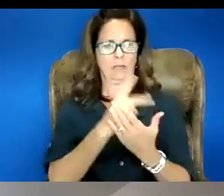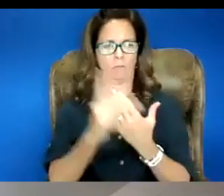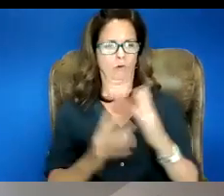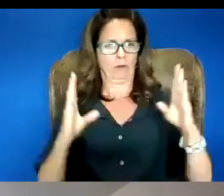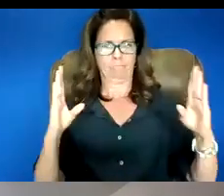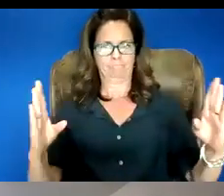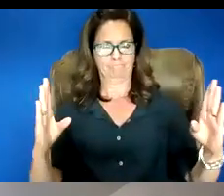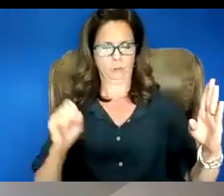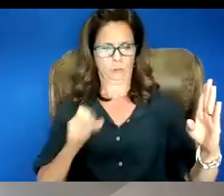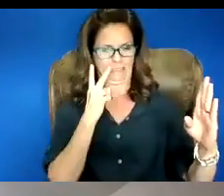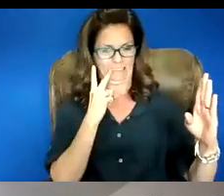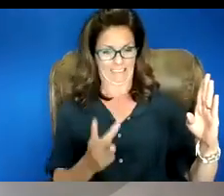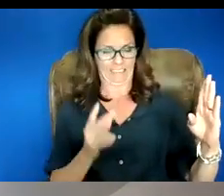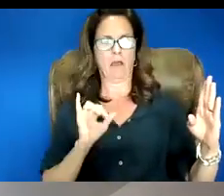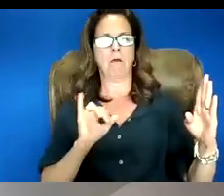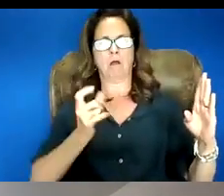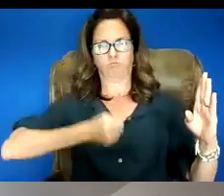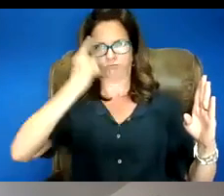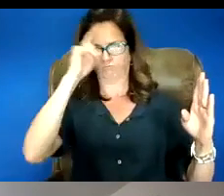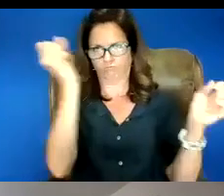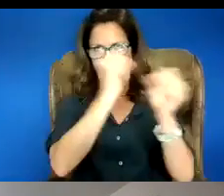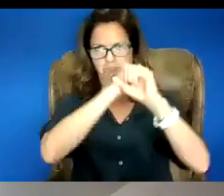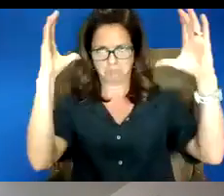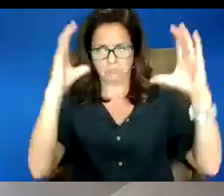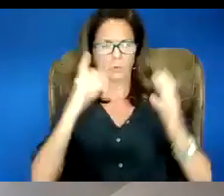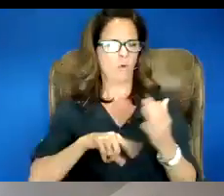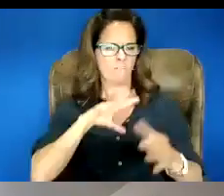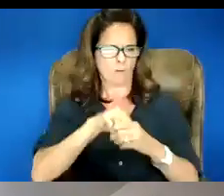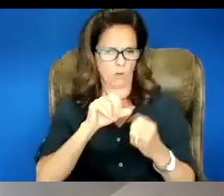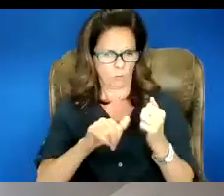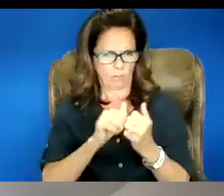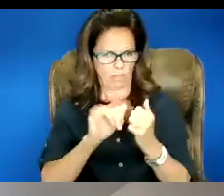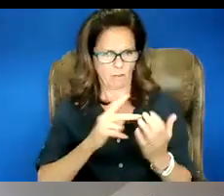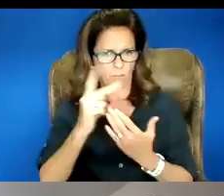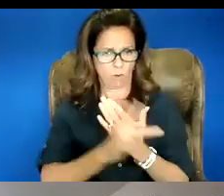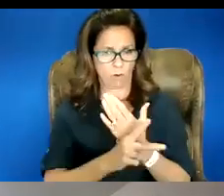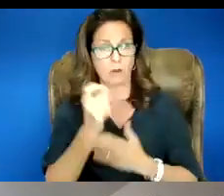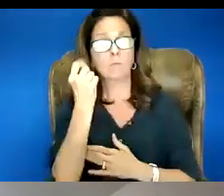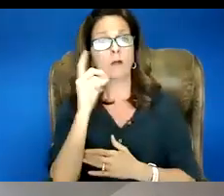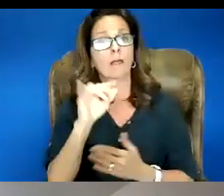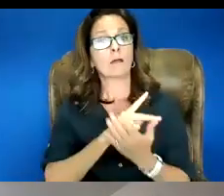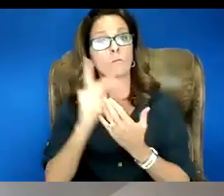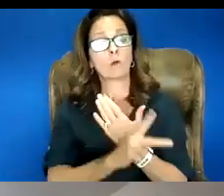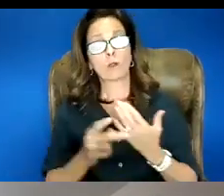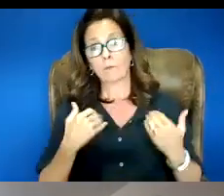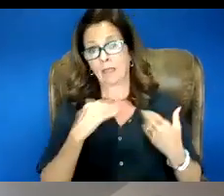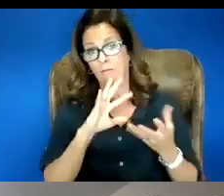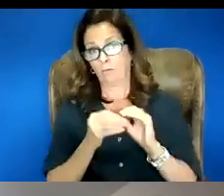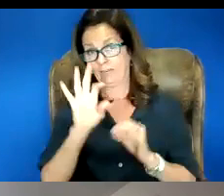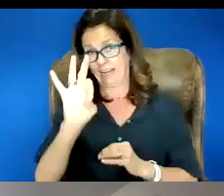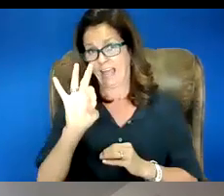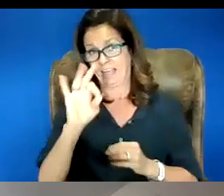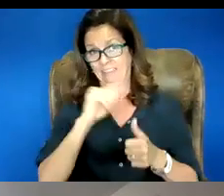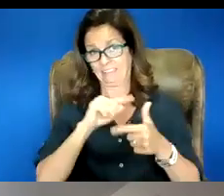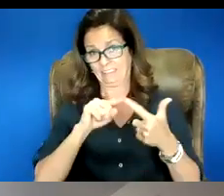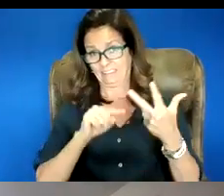of what's involved. There are 9 steps in the program throughout the year, and the first